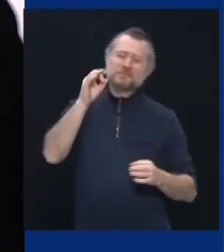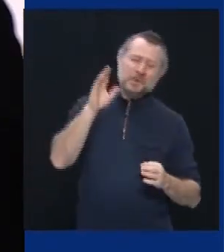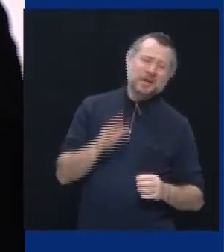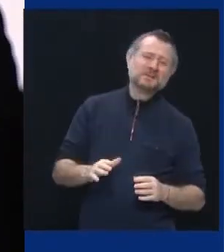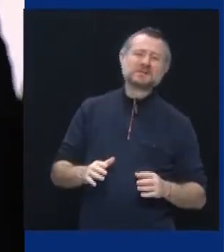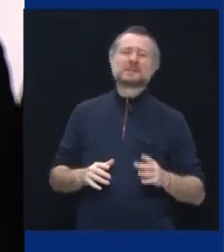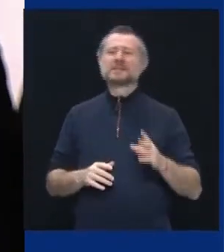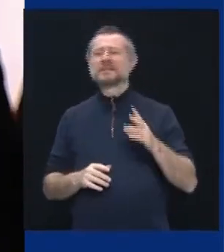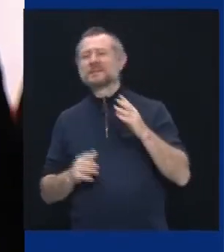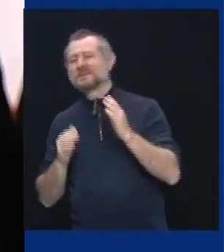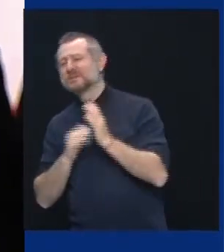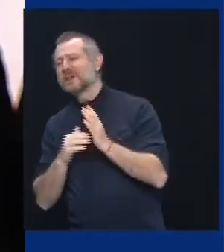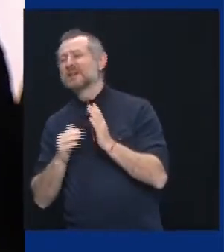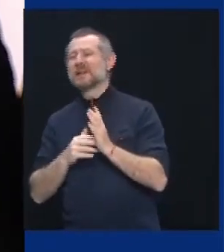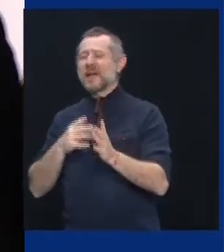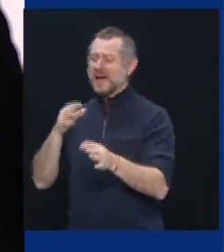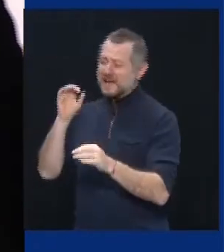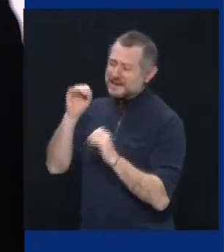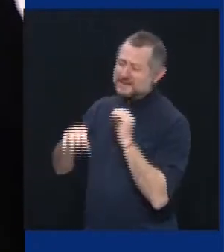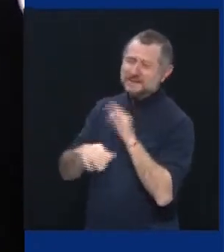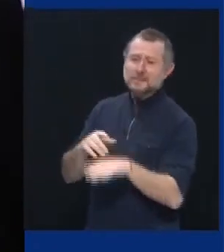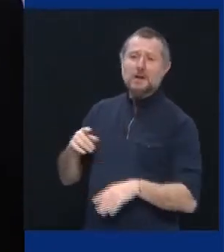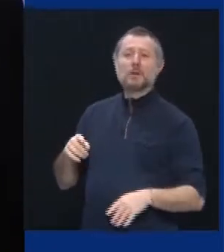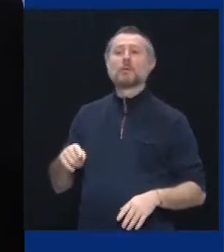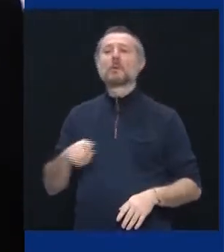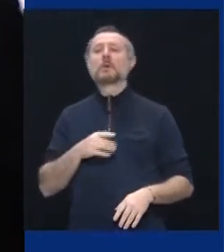providers, would be willing to take it.